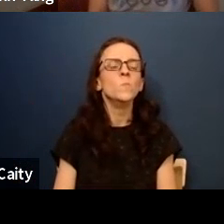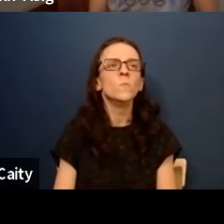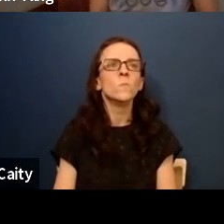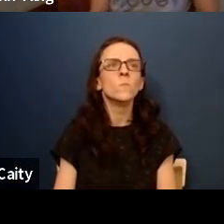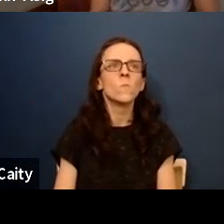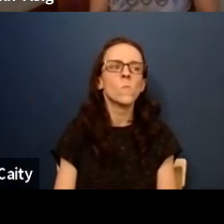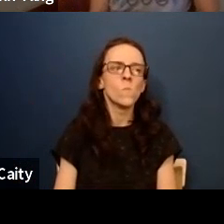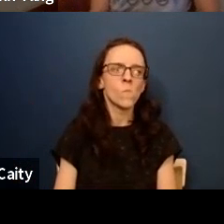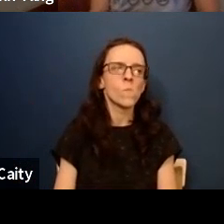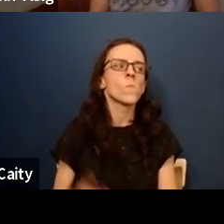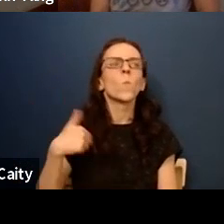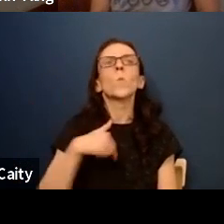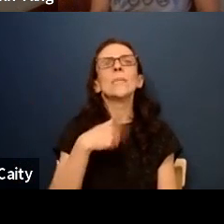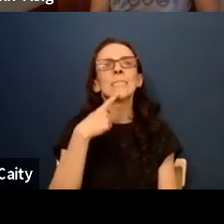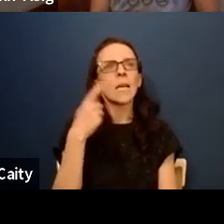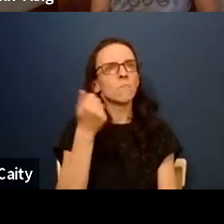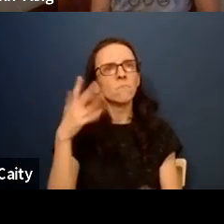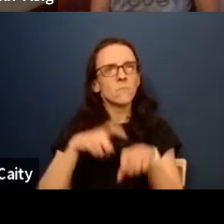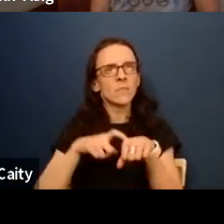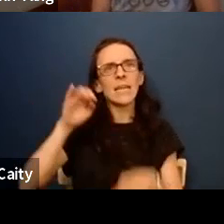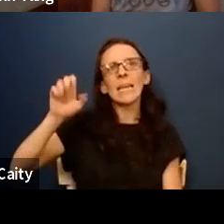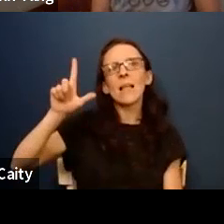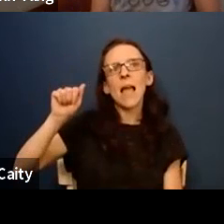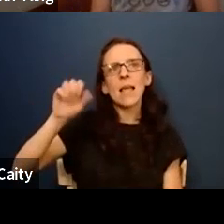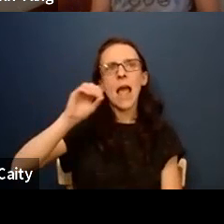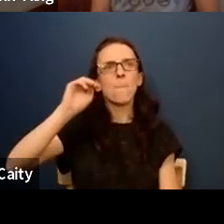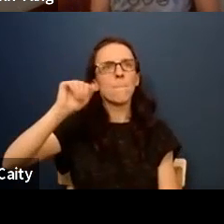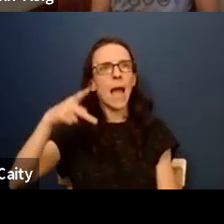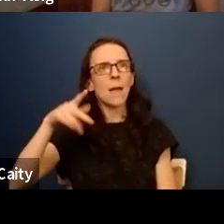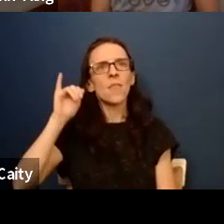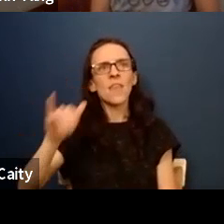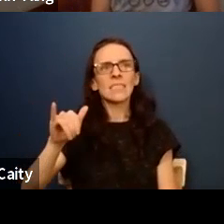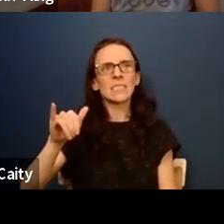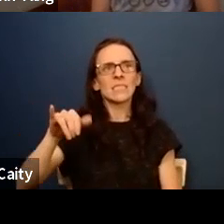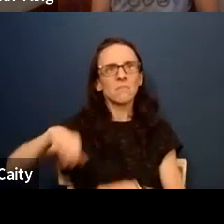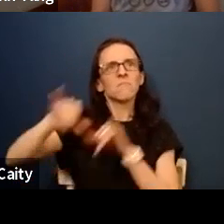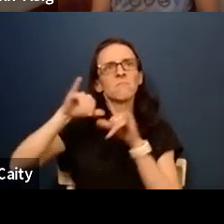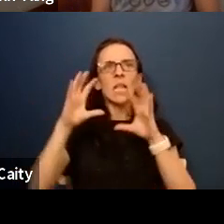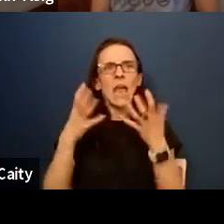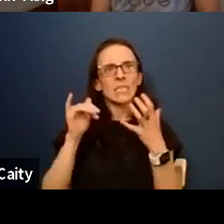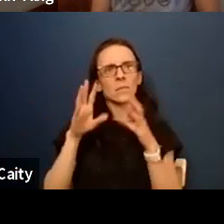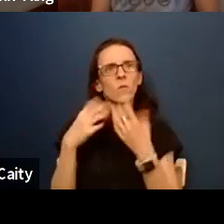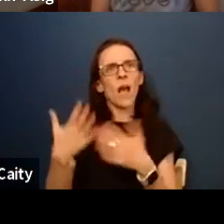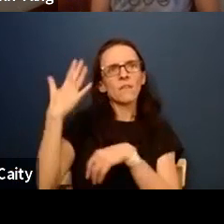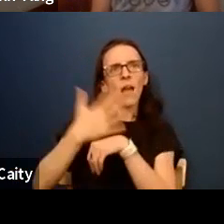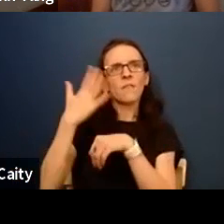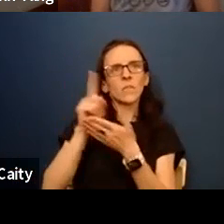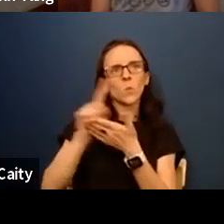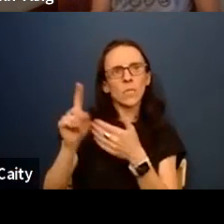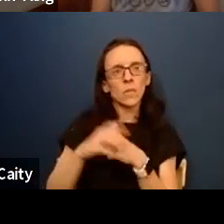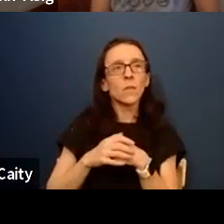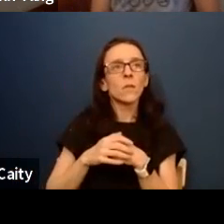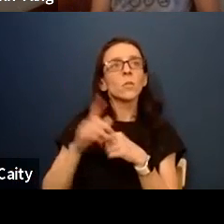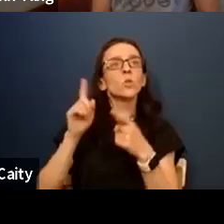We've stated many times that ELA and math is the consistent class given 5 days a week. In lieu of